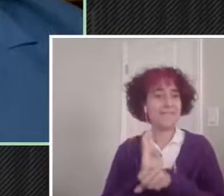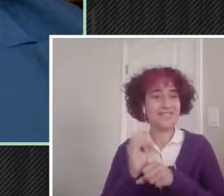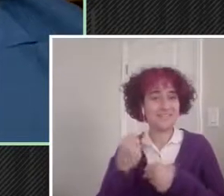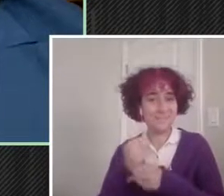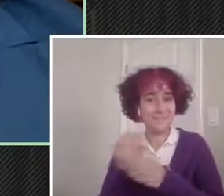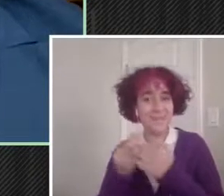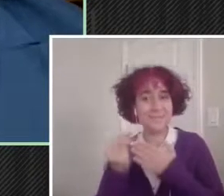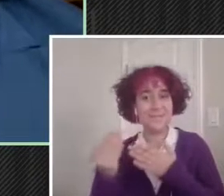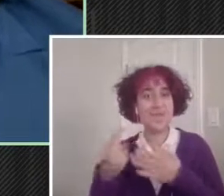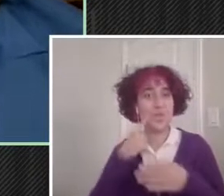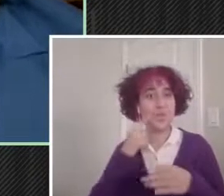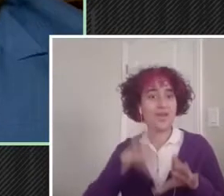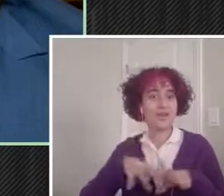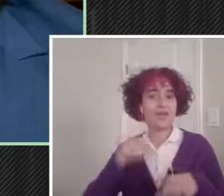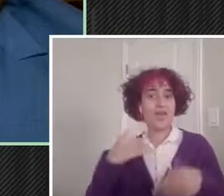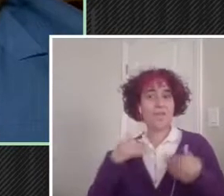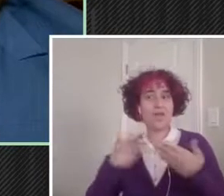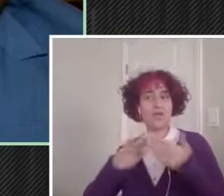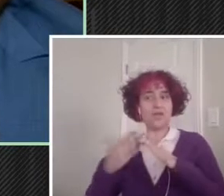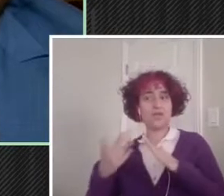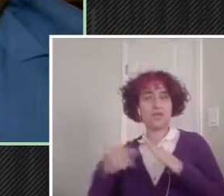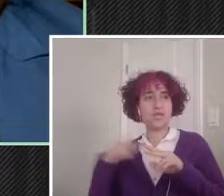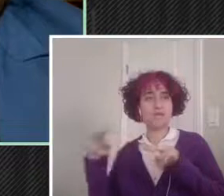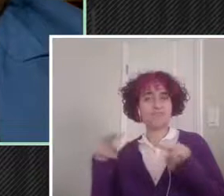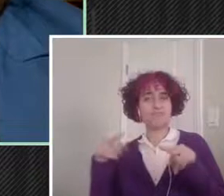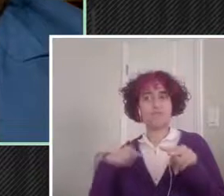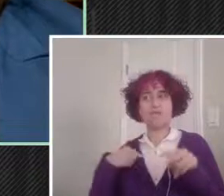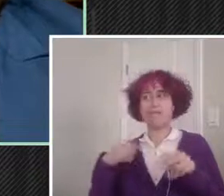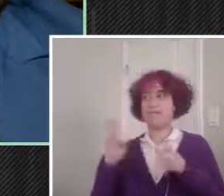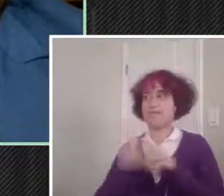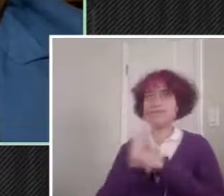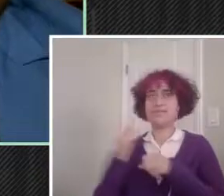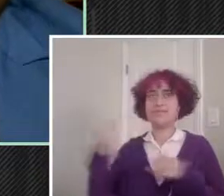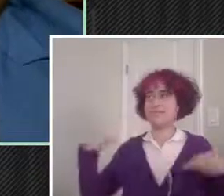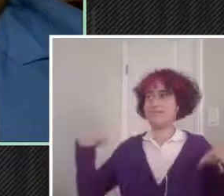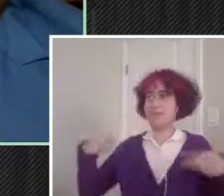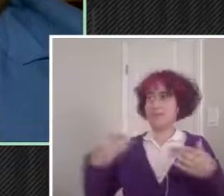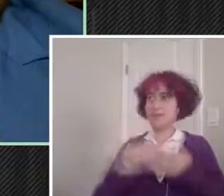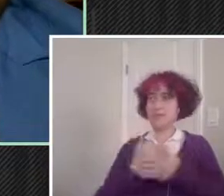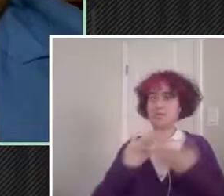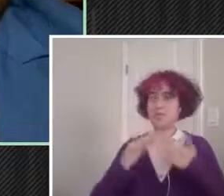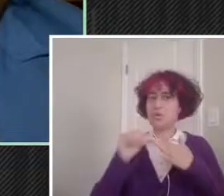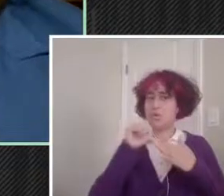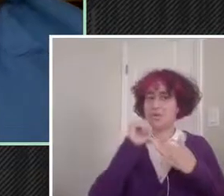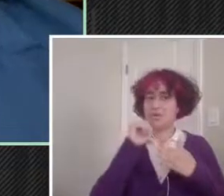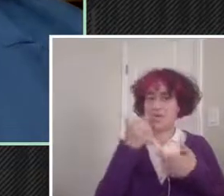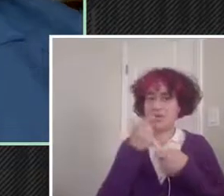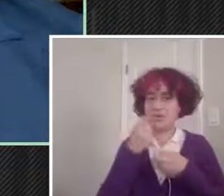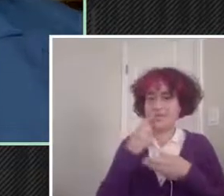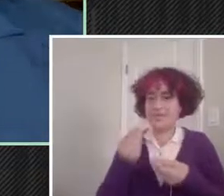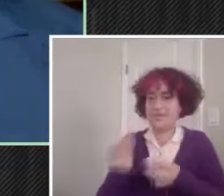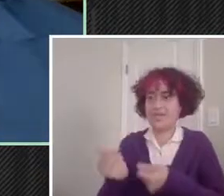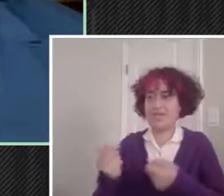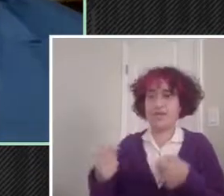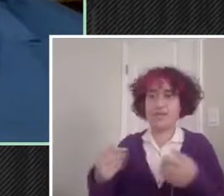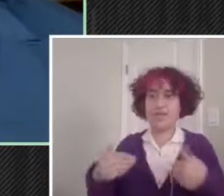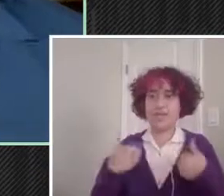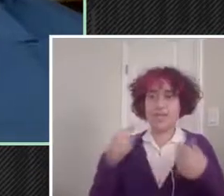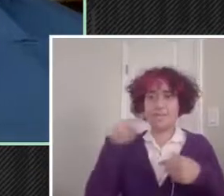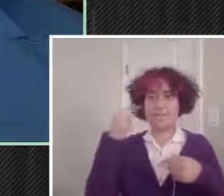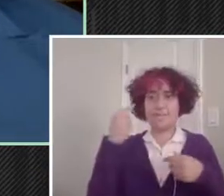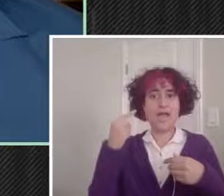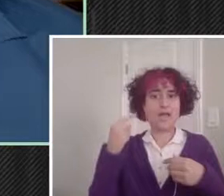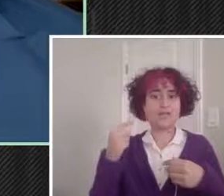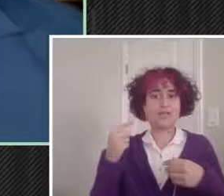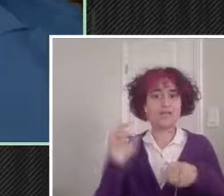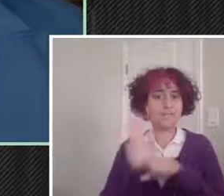you know, the businesses here weren't interested in spending with young Black entrepreneurs, right? Which opened up another door for me to